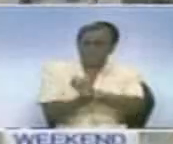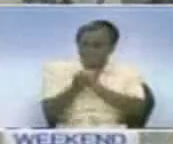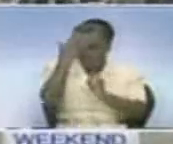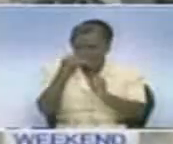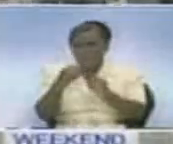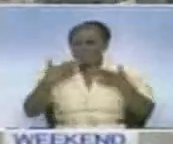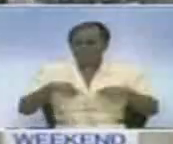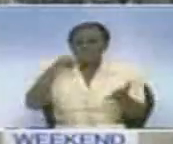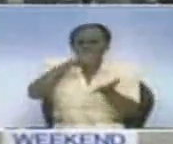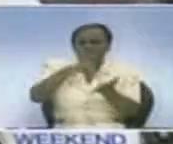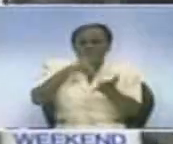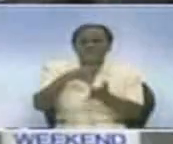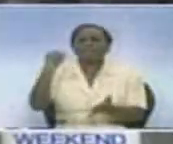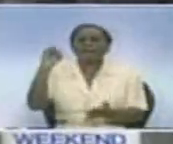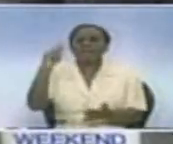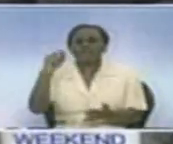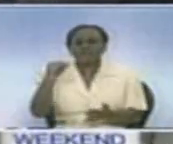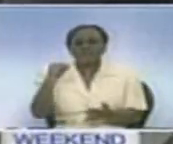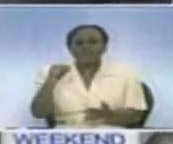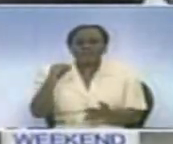mourners, including Mine Njenga.